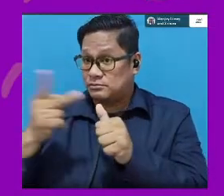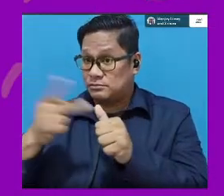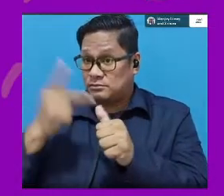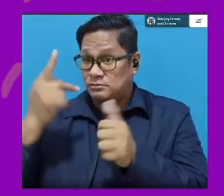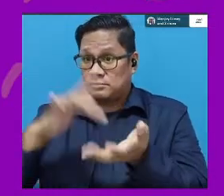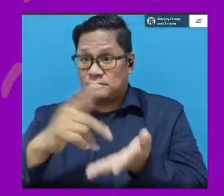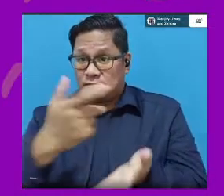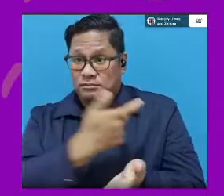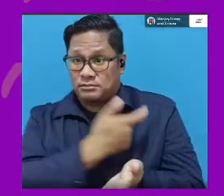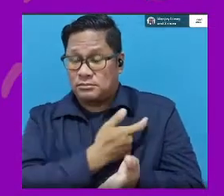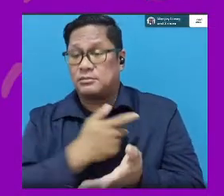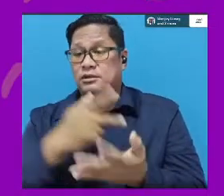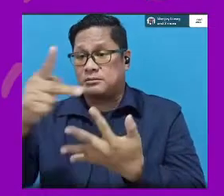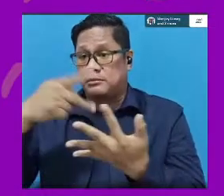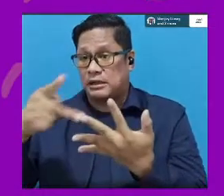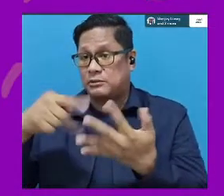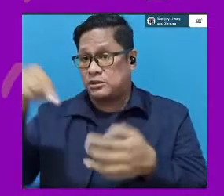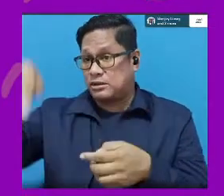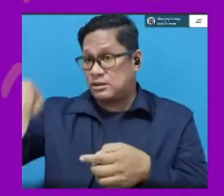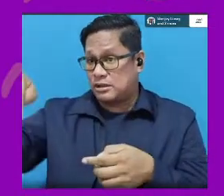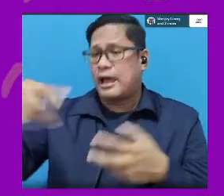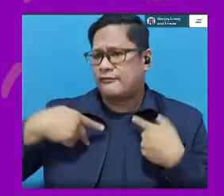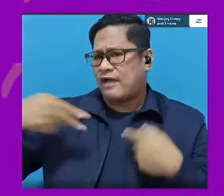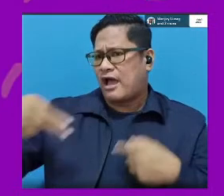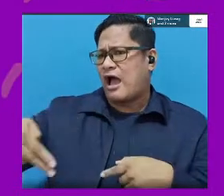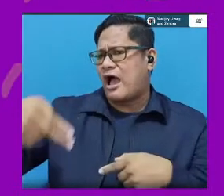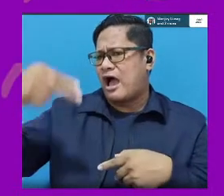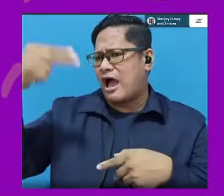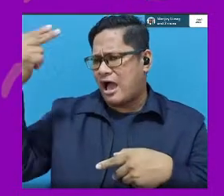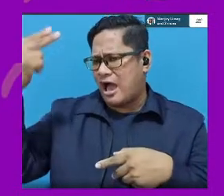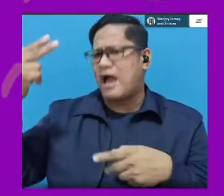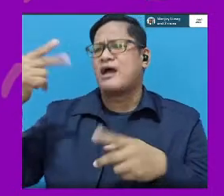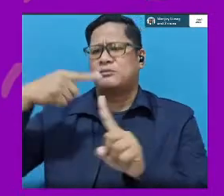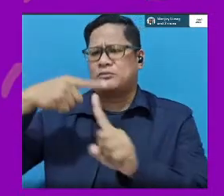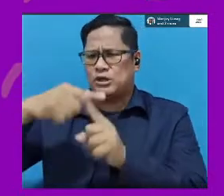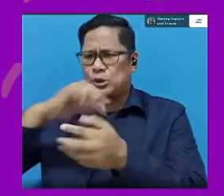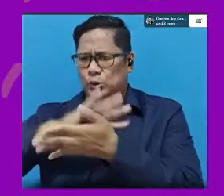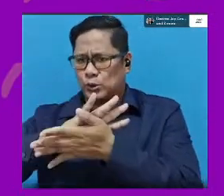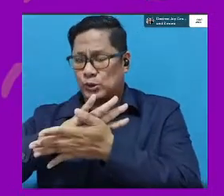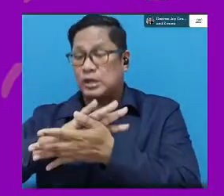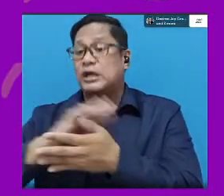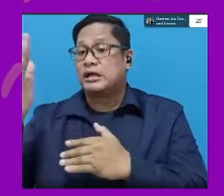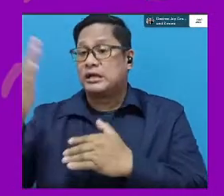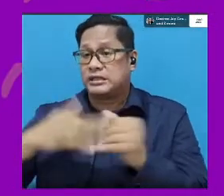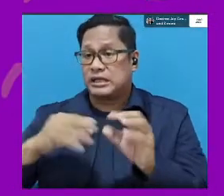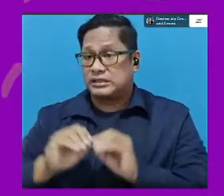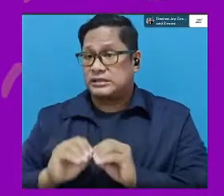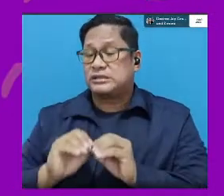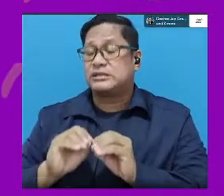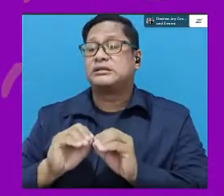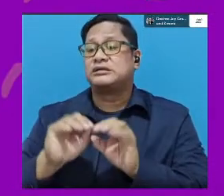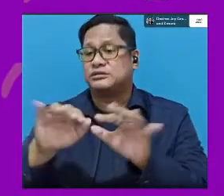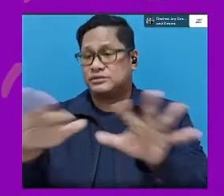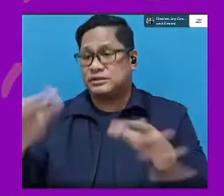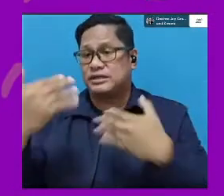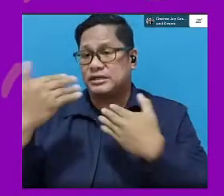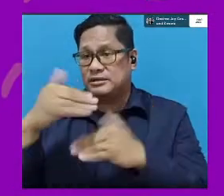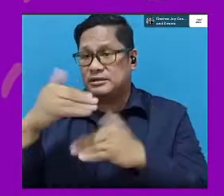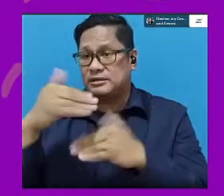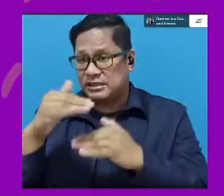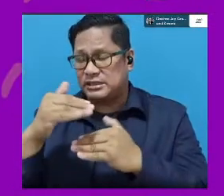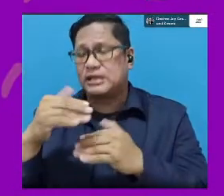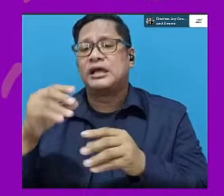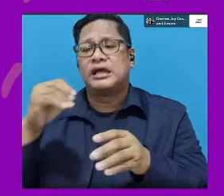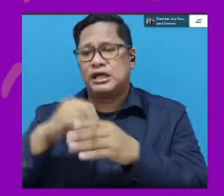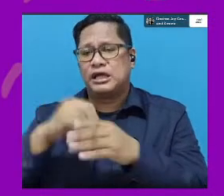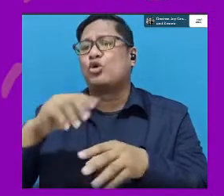the populations where there are high numbers of cases, rather than distributing the limited vaccines in all areas of the